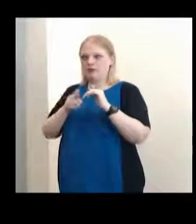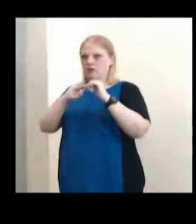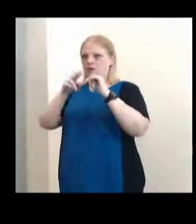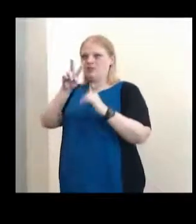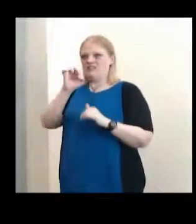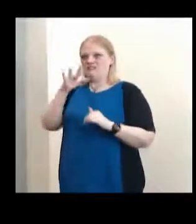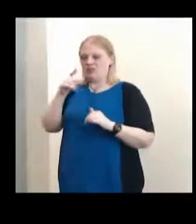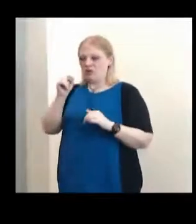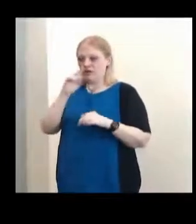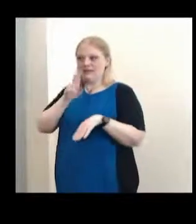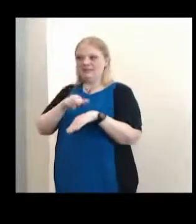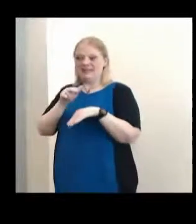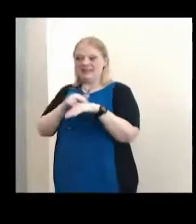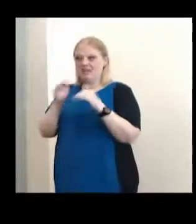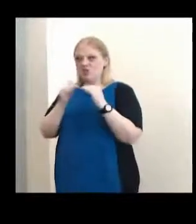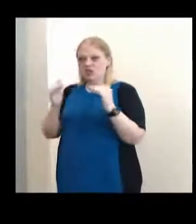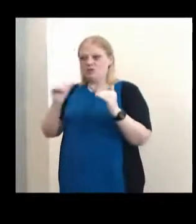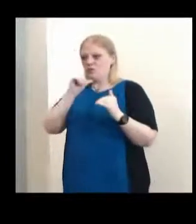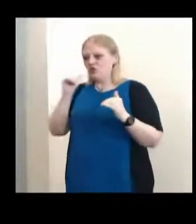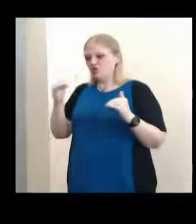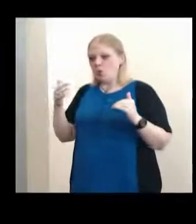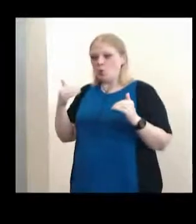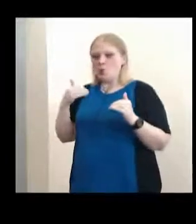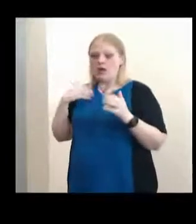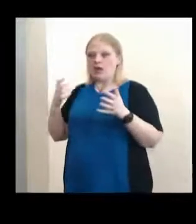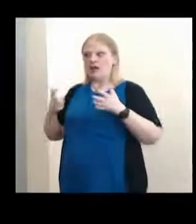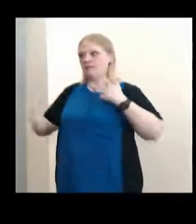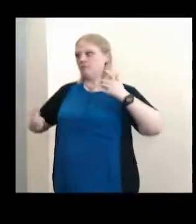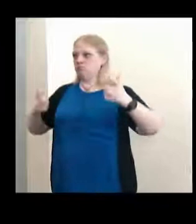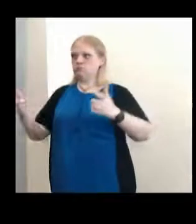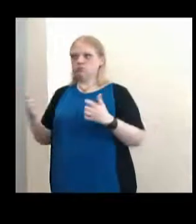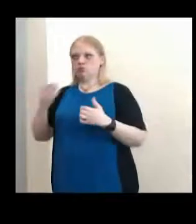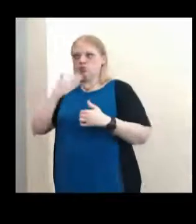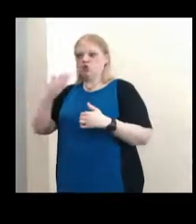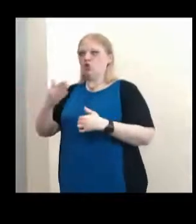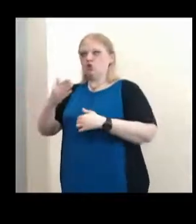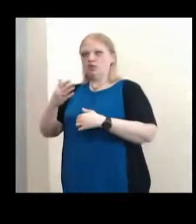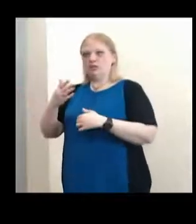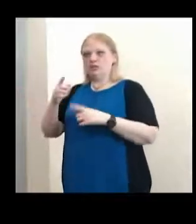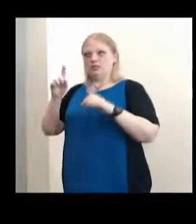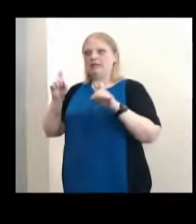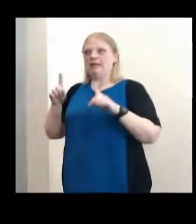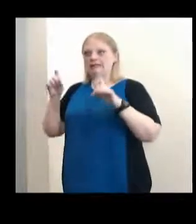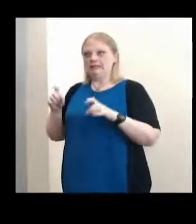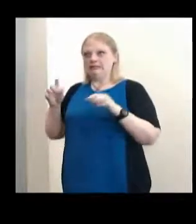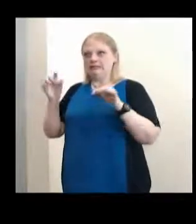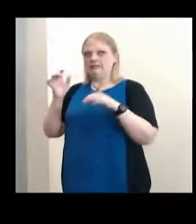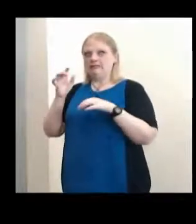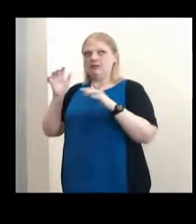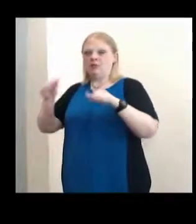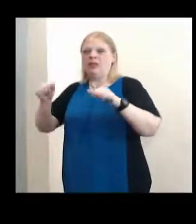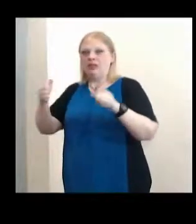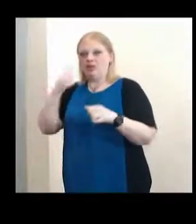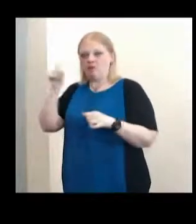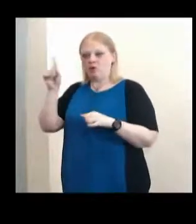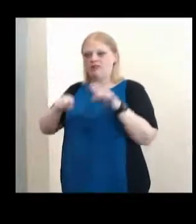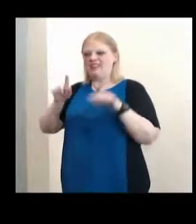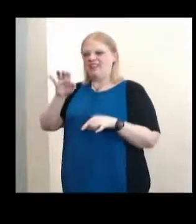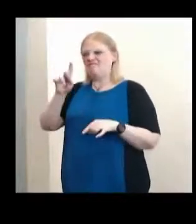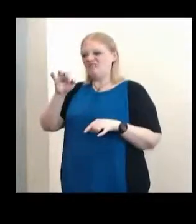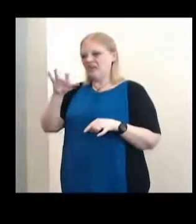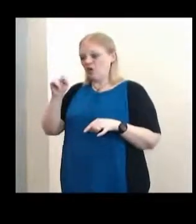we really don't have a robust testing capability for these variants. How soon can we expect to see a